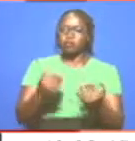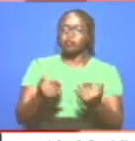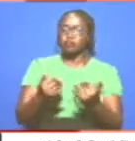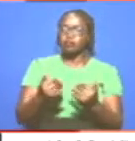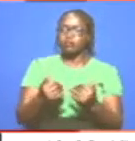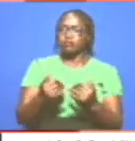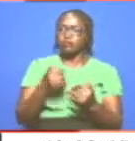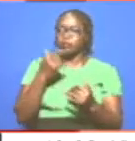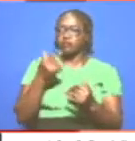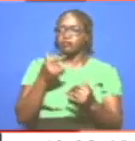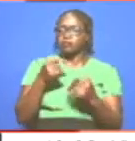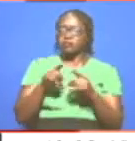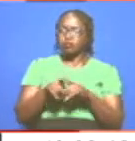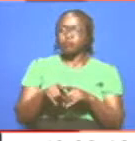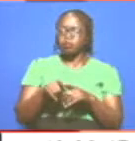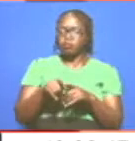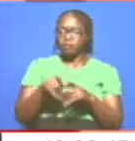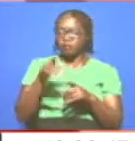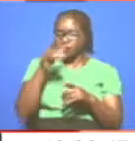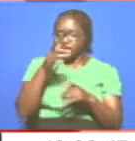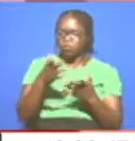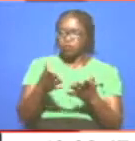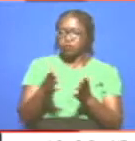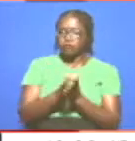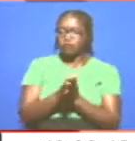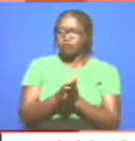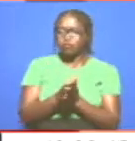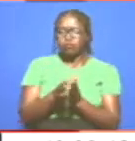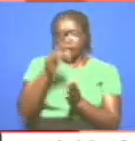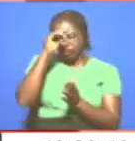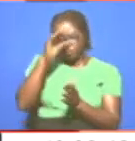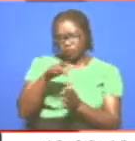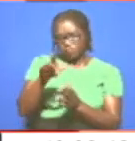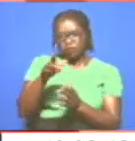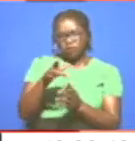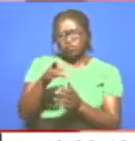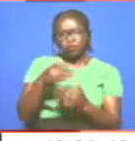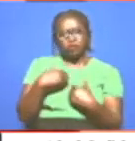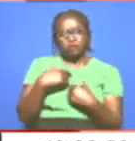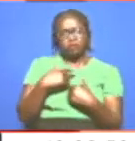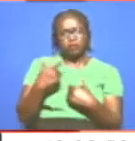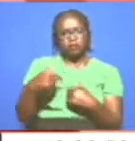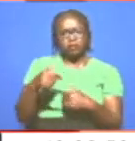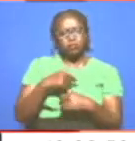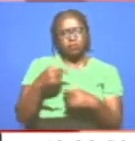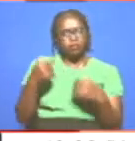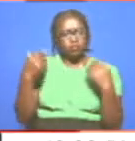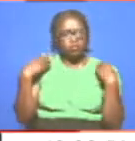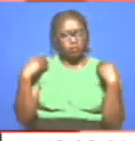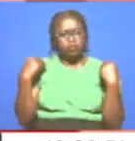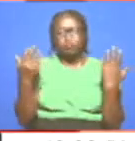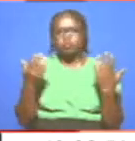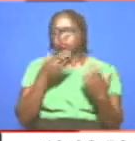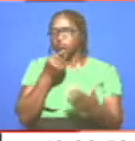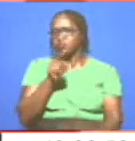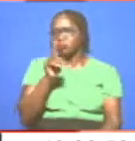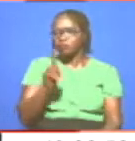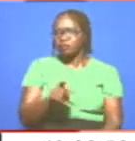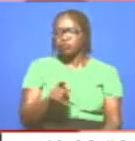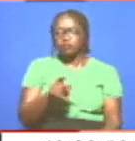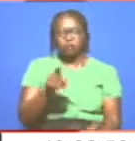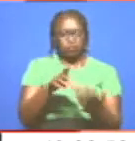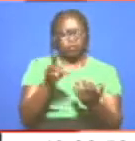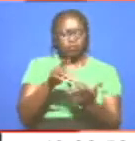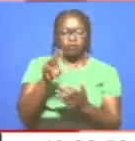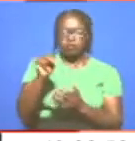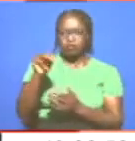you're electing your governor. What does your governor have for we sportsmen? Uh-huh. Yeah? You're electing your MP.